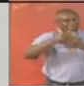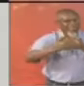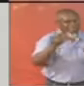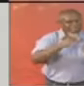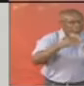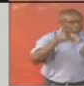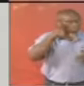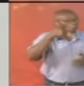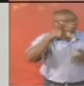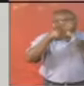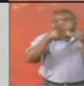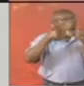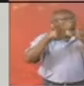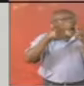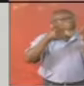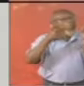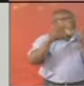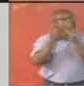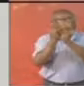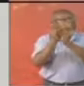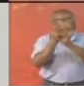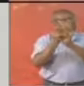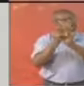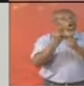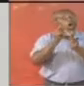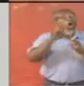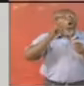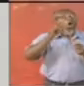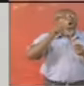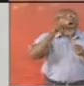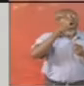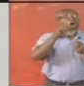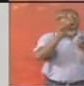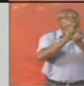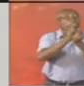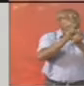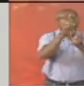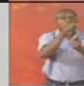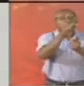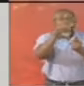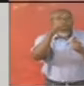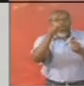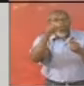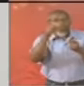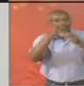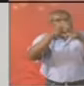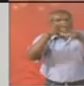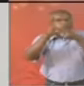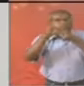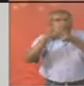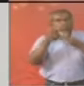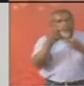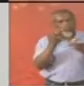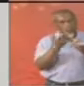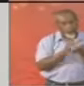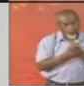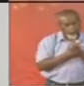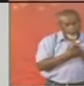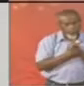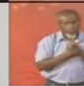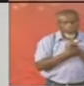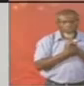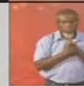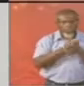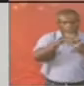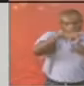unwillingly, to state the issue of attending functions or parties. And this is something where sometimes people are feeling like, I don't want